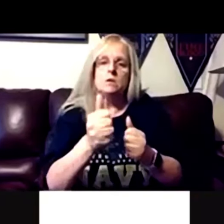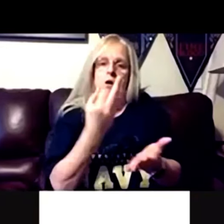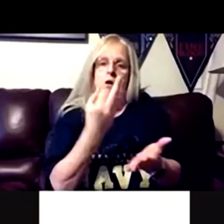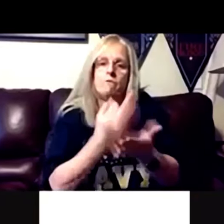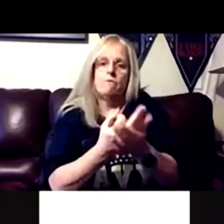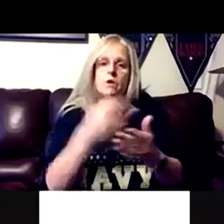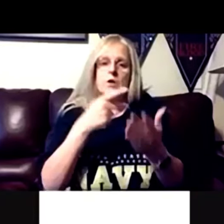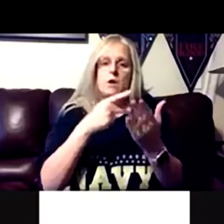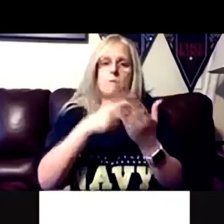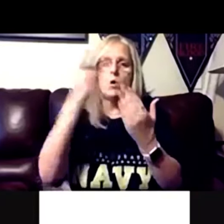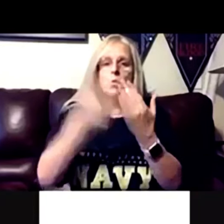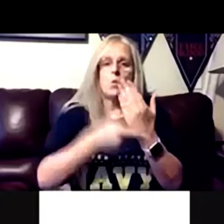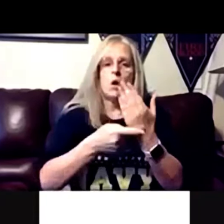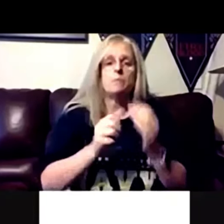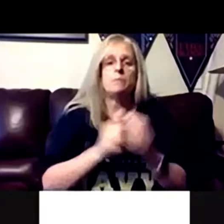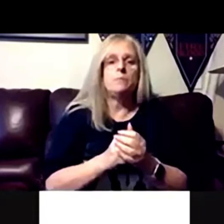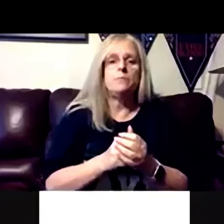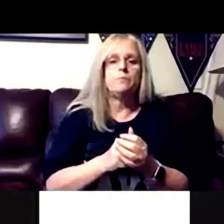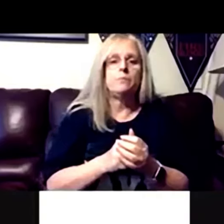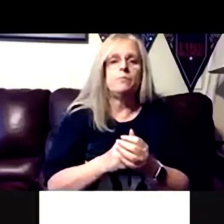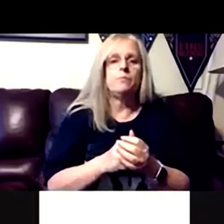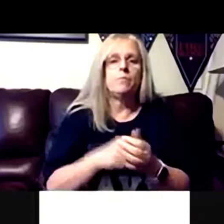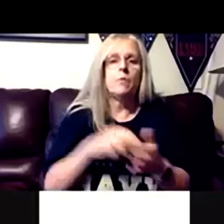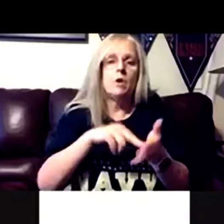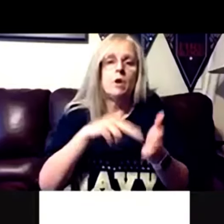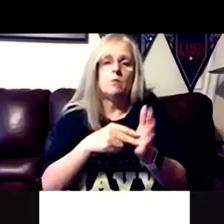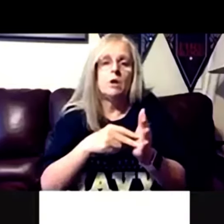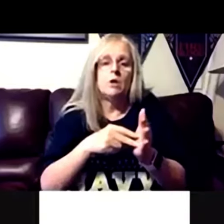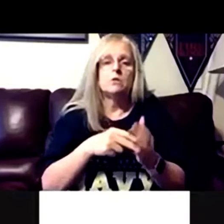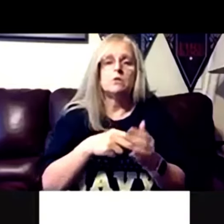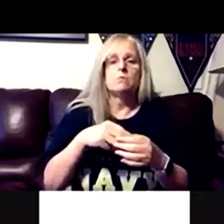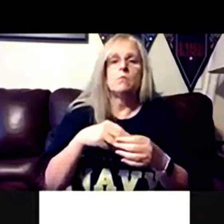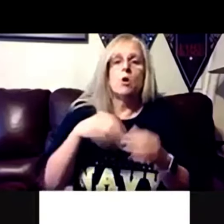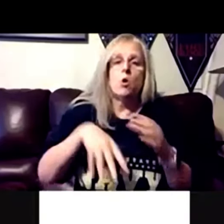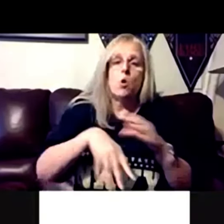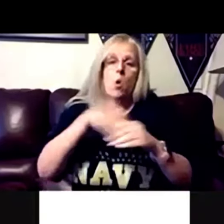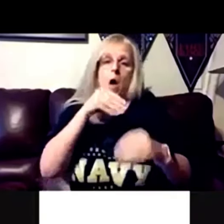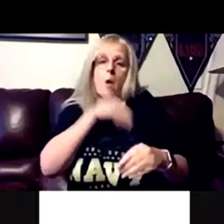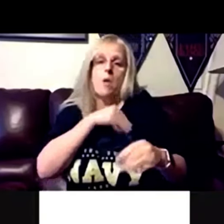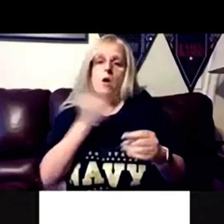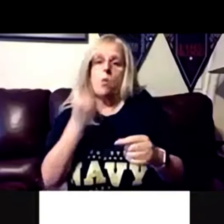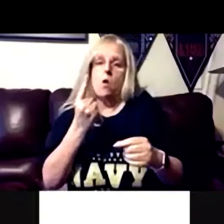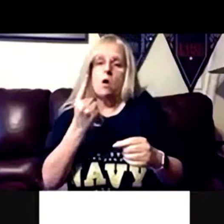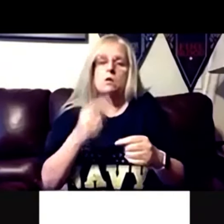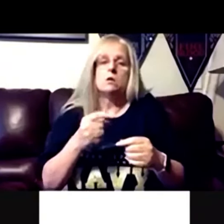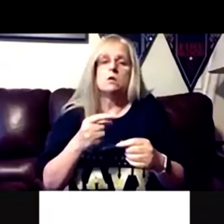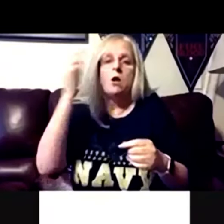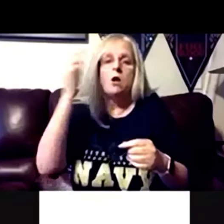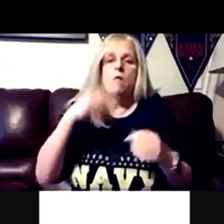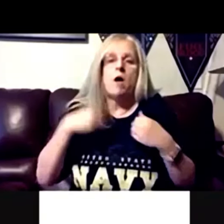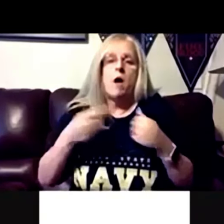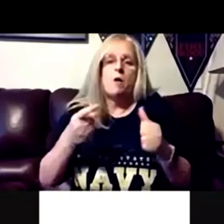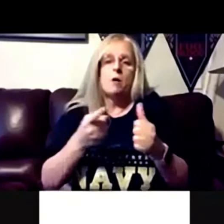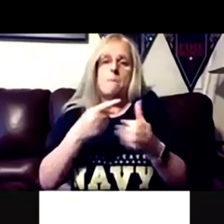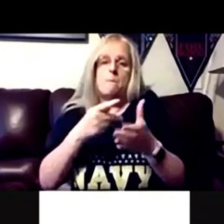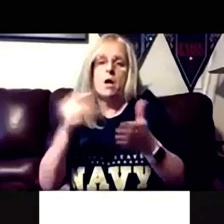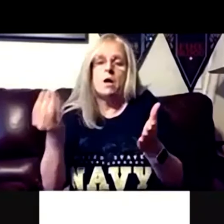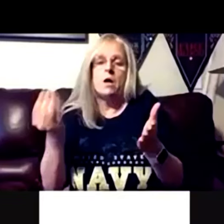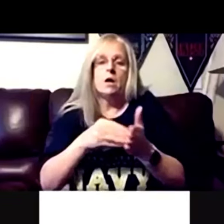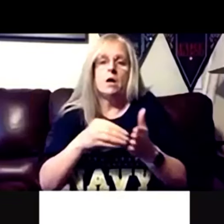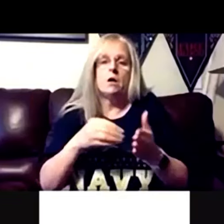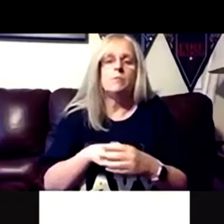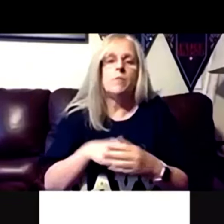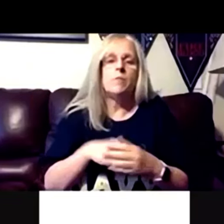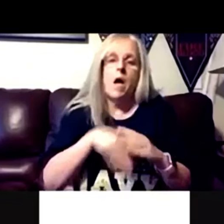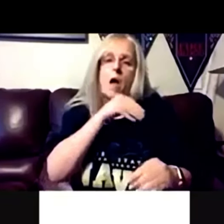program. And what that means is you will go out of pocket once, you will never have to pay again. Now, I don't know about you,